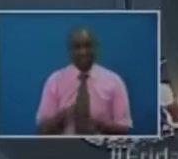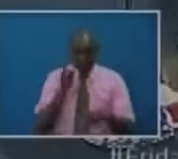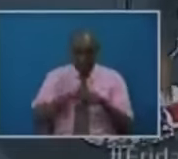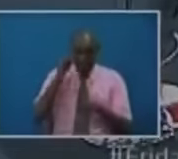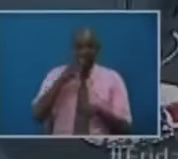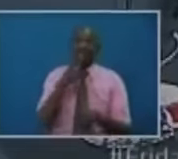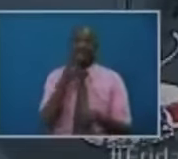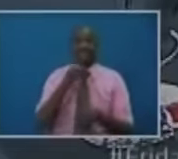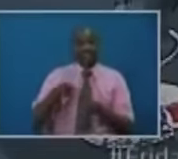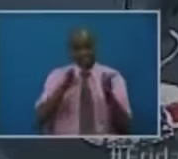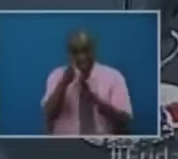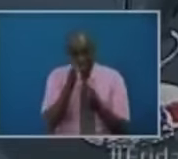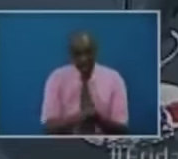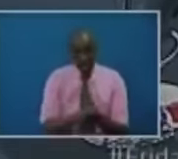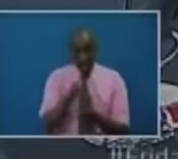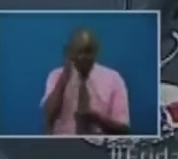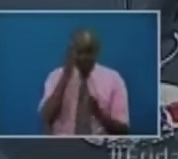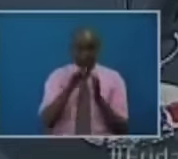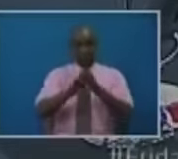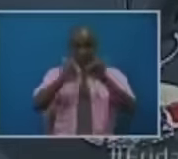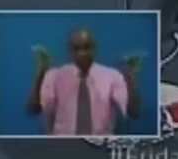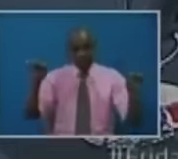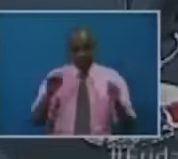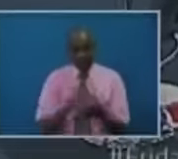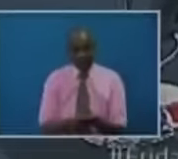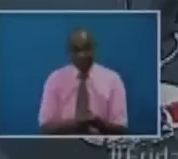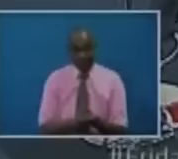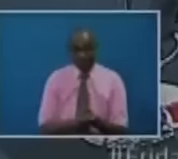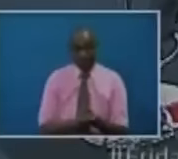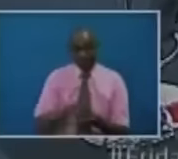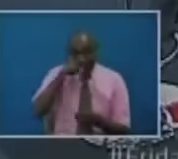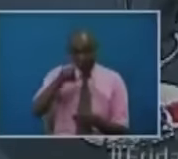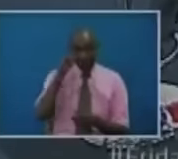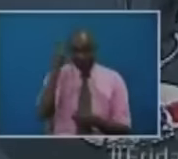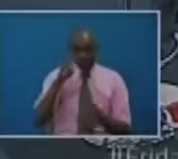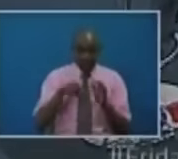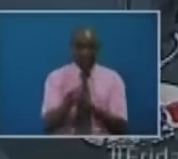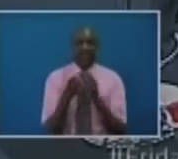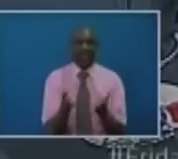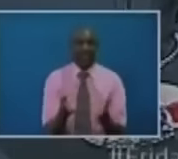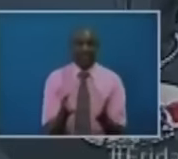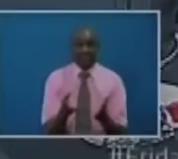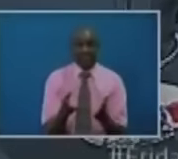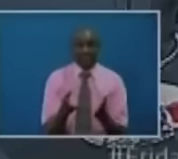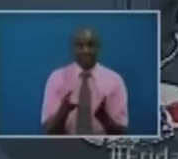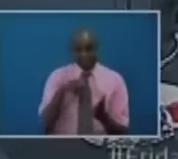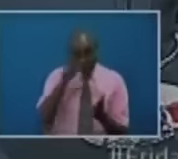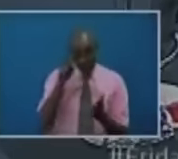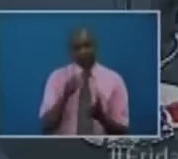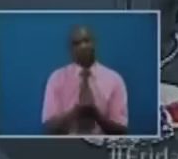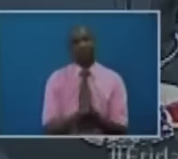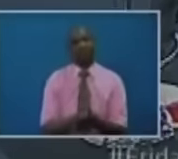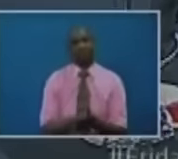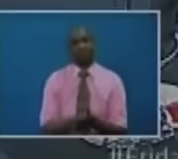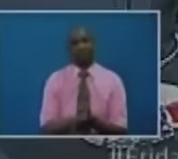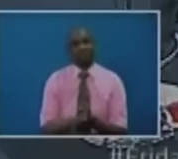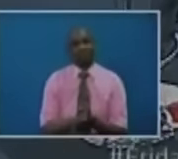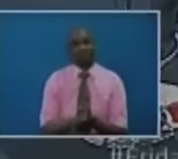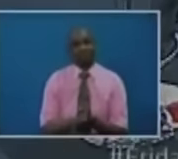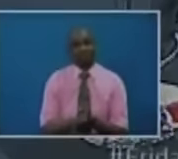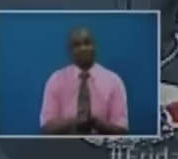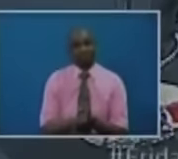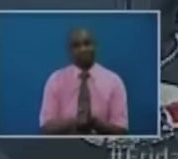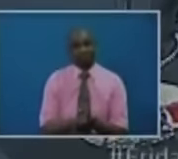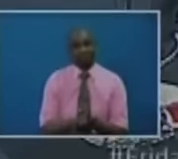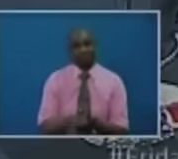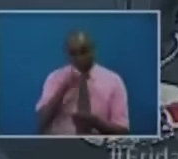Sea, yeah, and the water divided, he was not the first one to get in because he was also not trusting the water. He told the guys